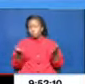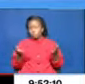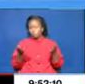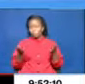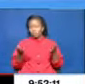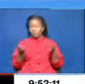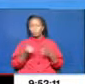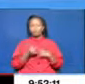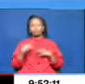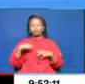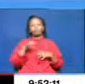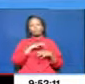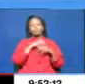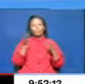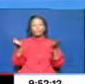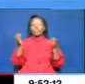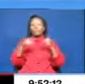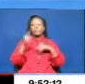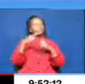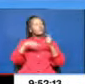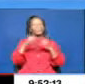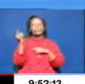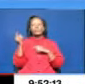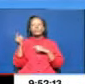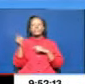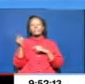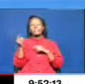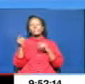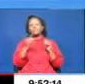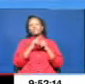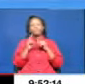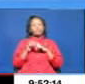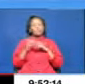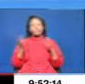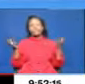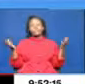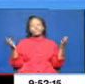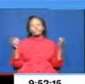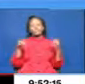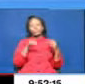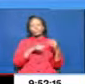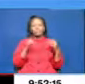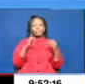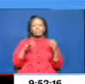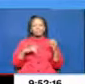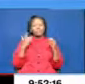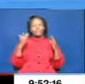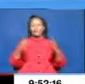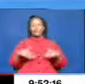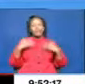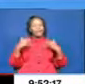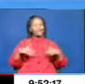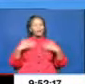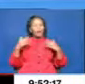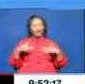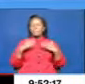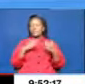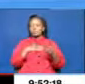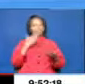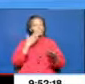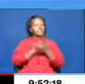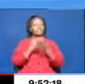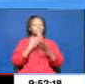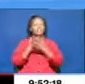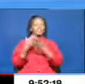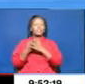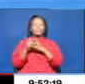make sure that tumekuja home na kitu, at least our pride at the end of the day. So nashukuru sana kwa hii